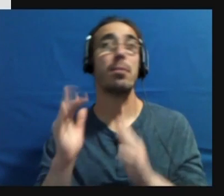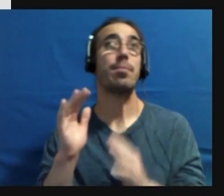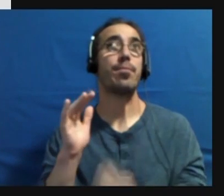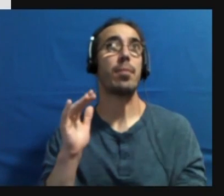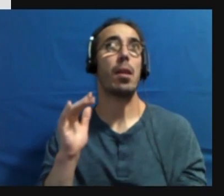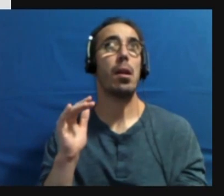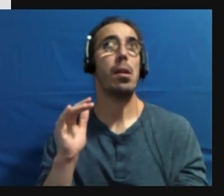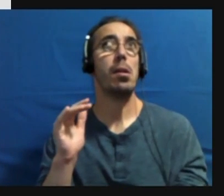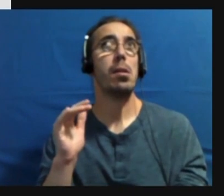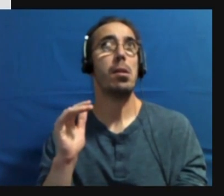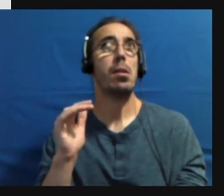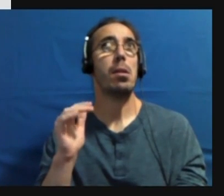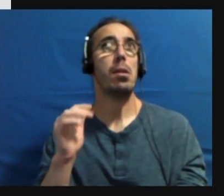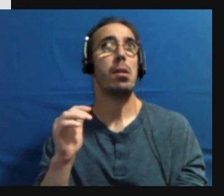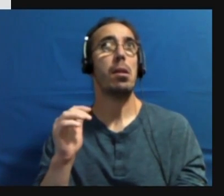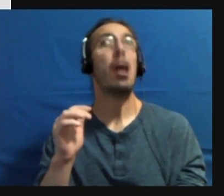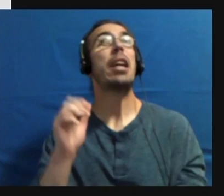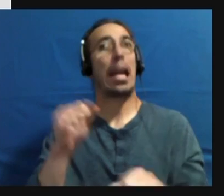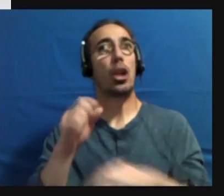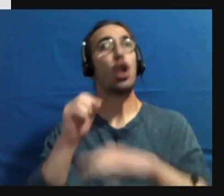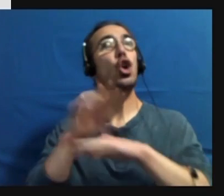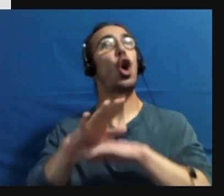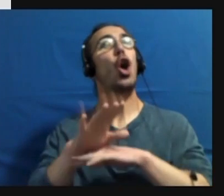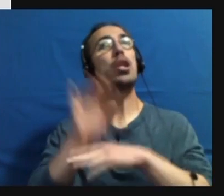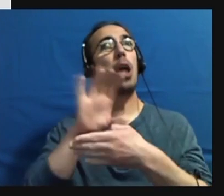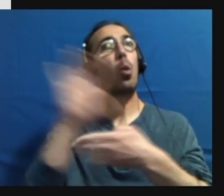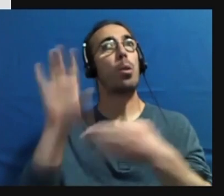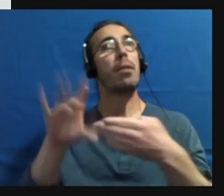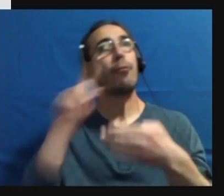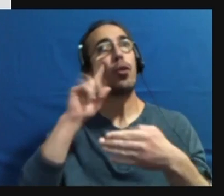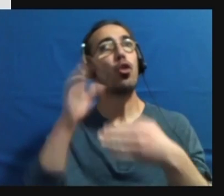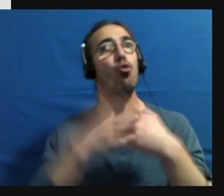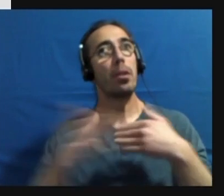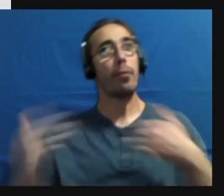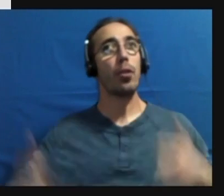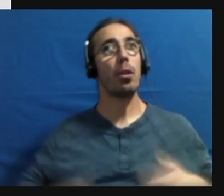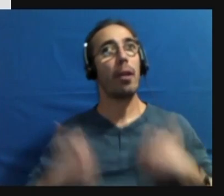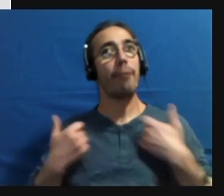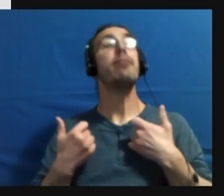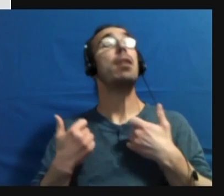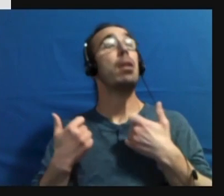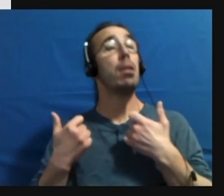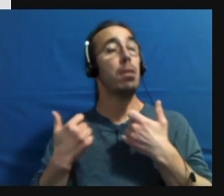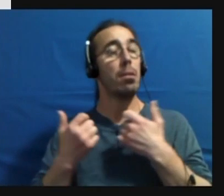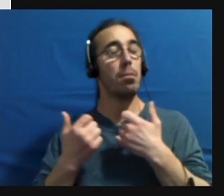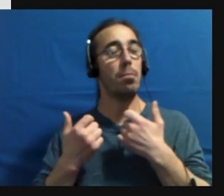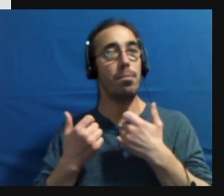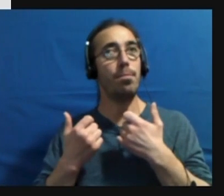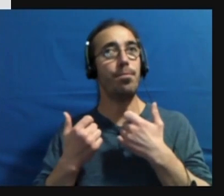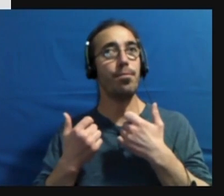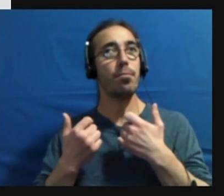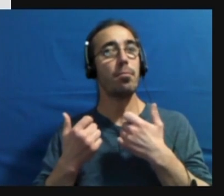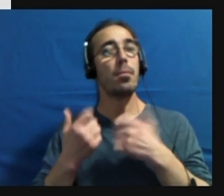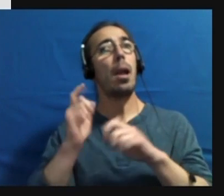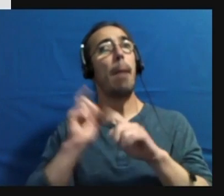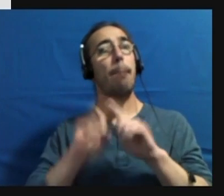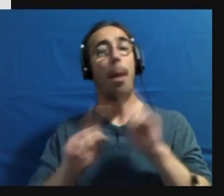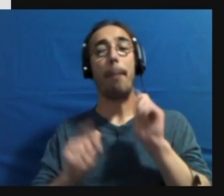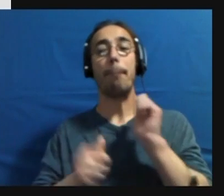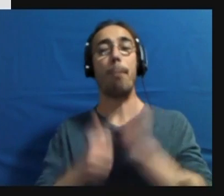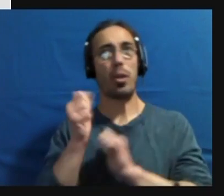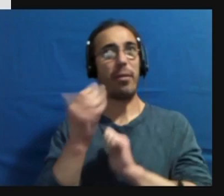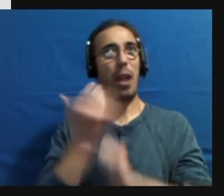has lifelong consequences. And we can see this in the way that we, in most of our